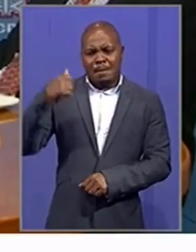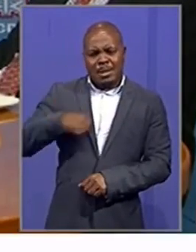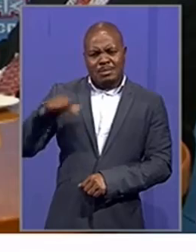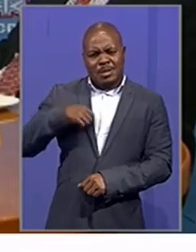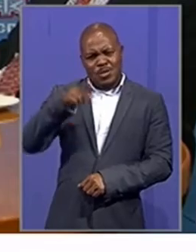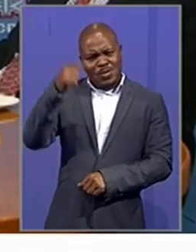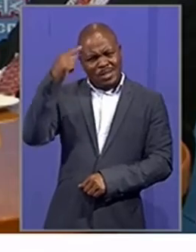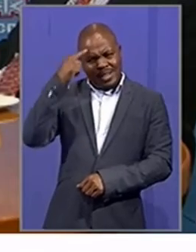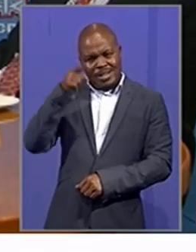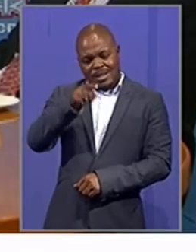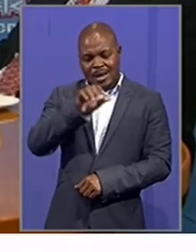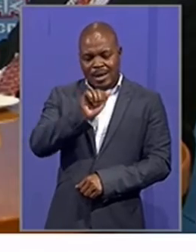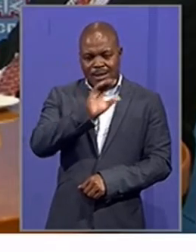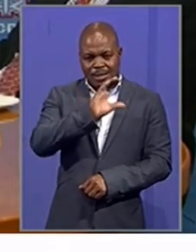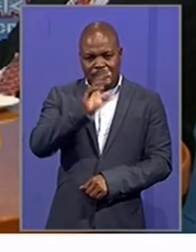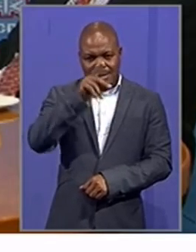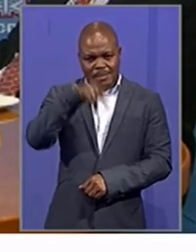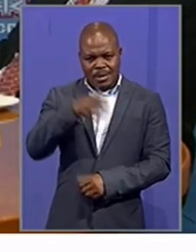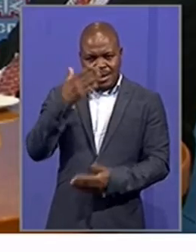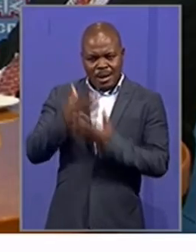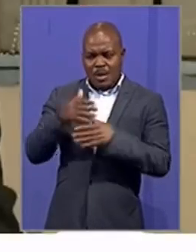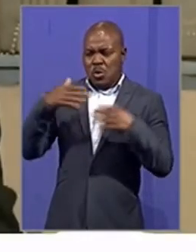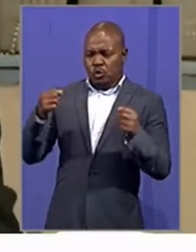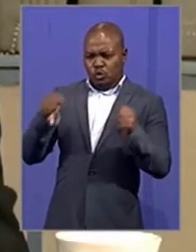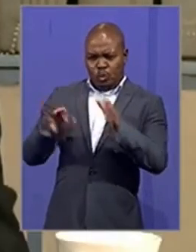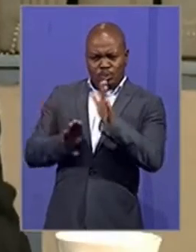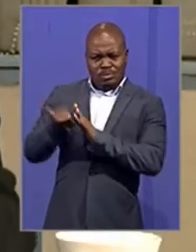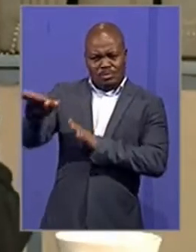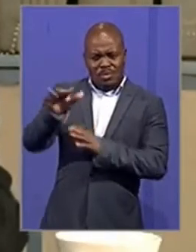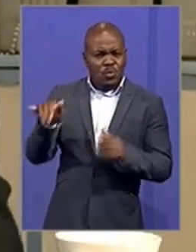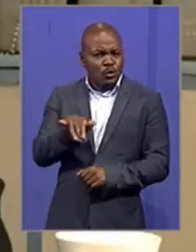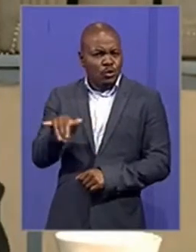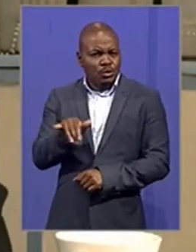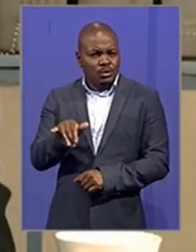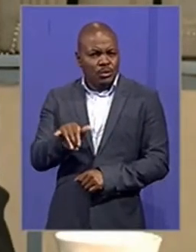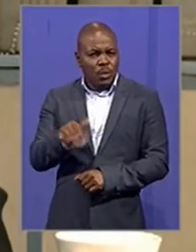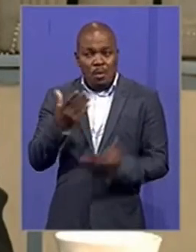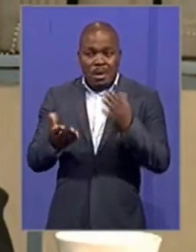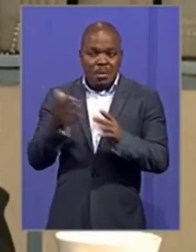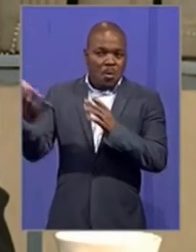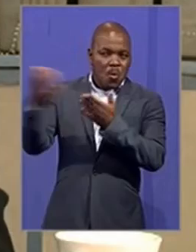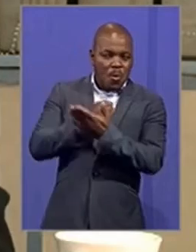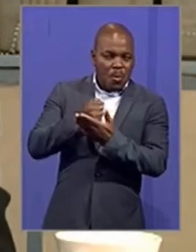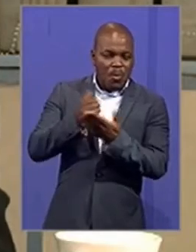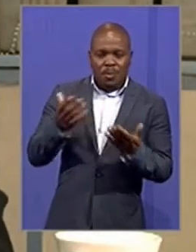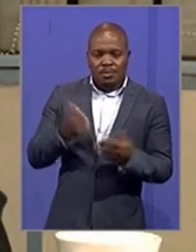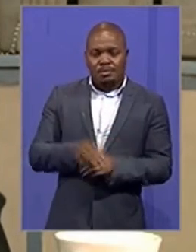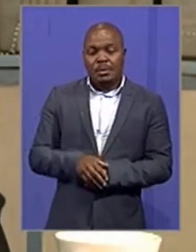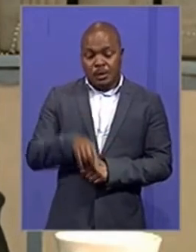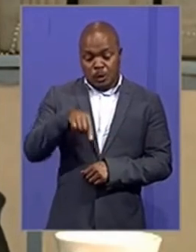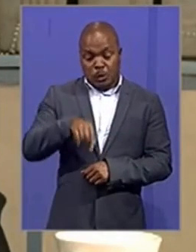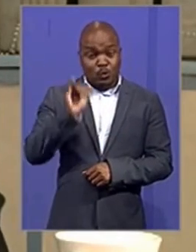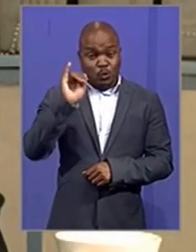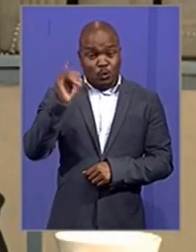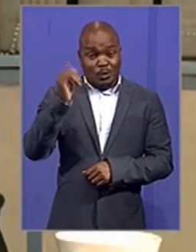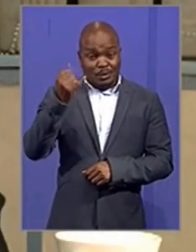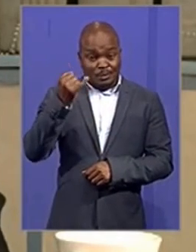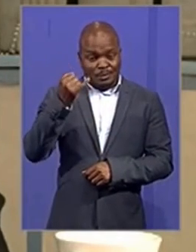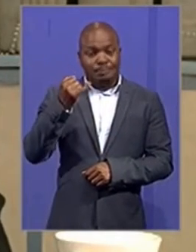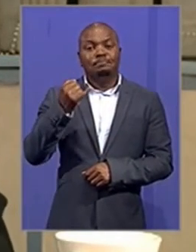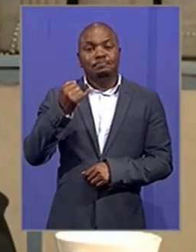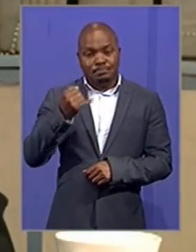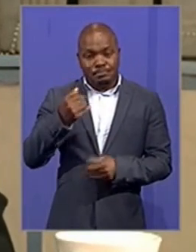ACDP likely to have a very strong influence on? Or even take over? Joburg, where we